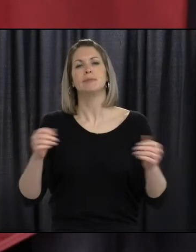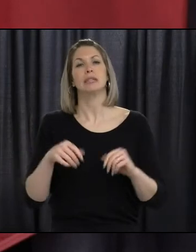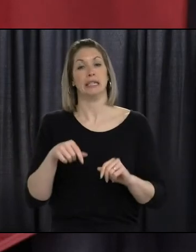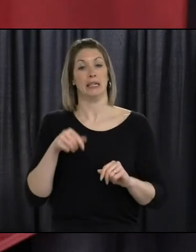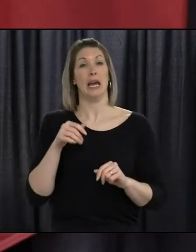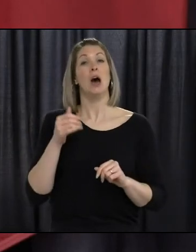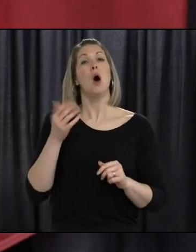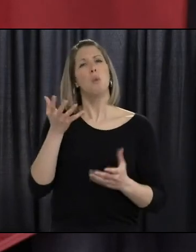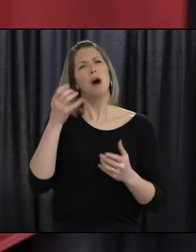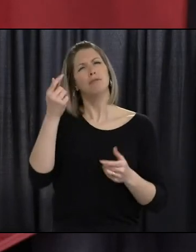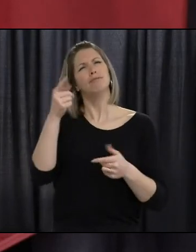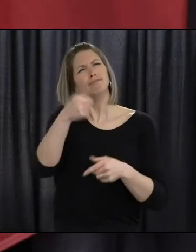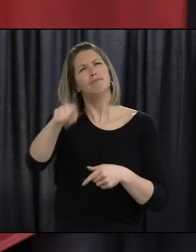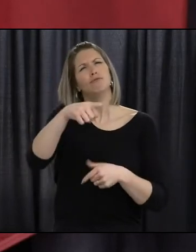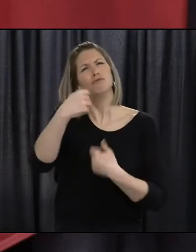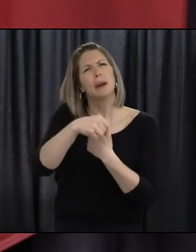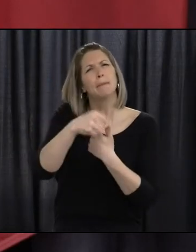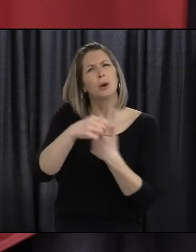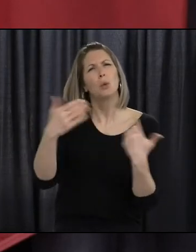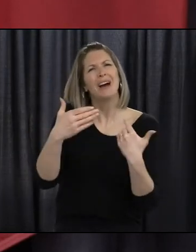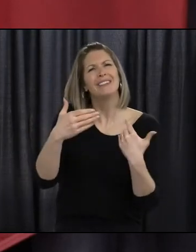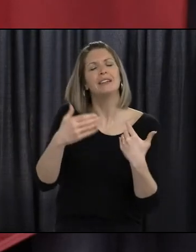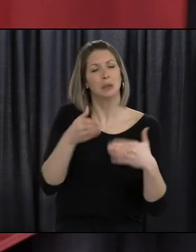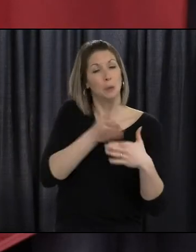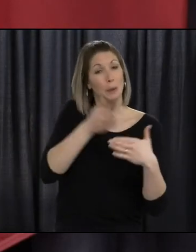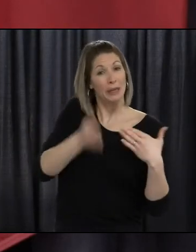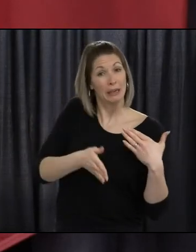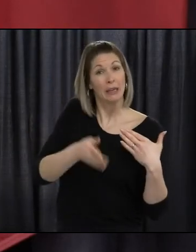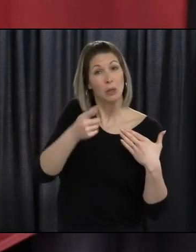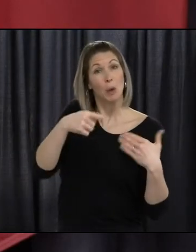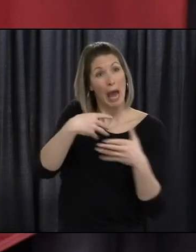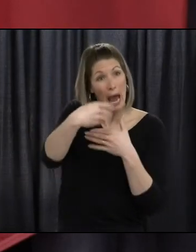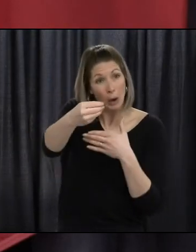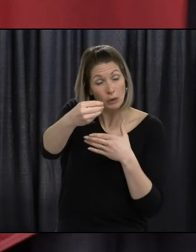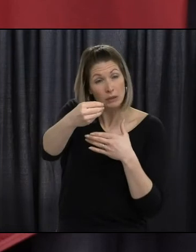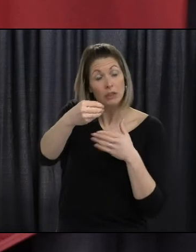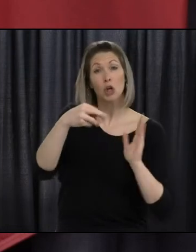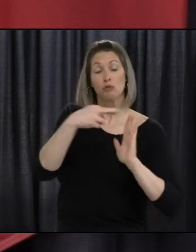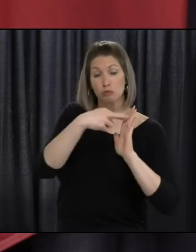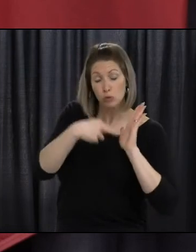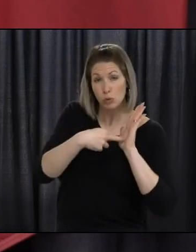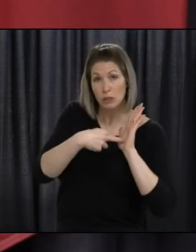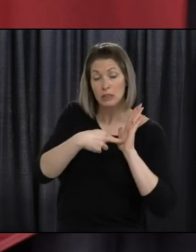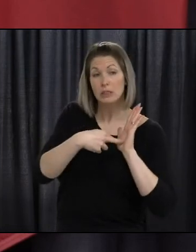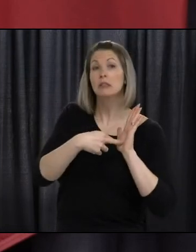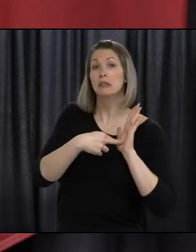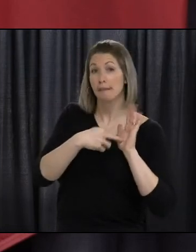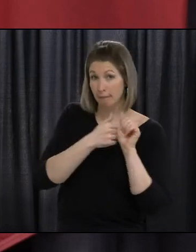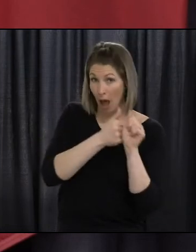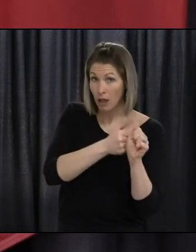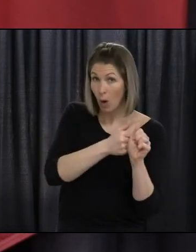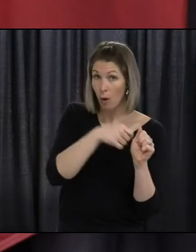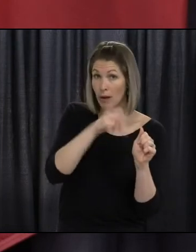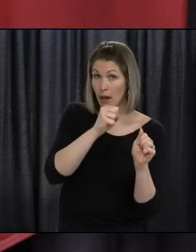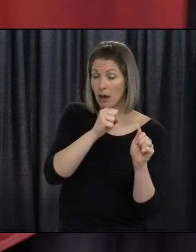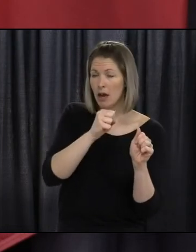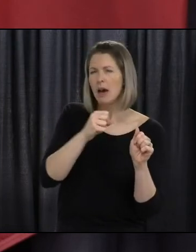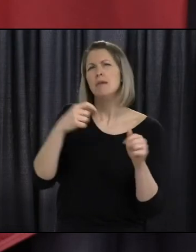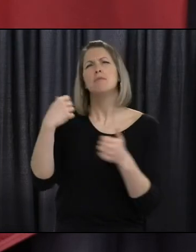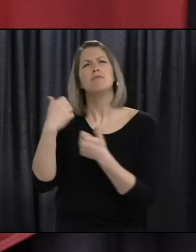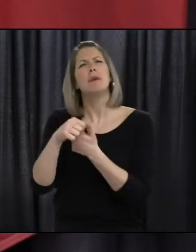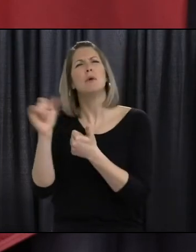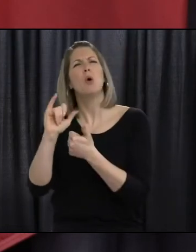remember, aside from following the guidelines, we have to think about our actions, and our words often affect